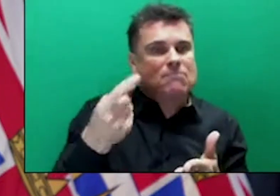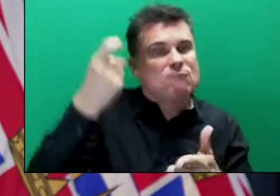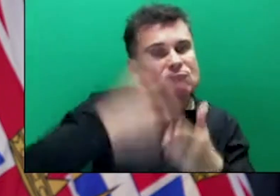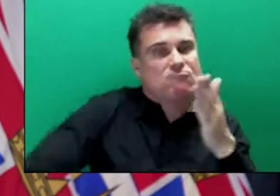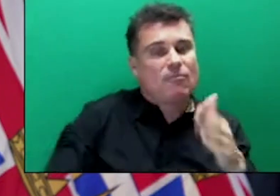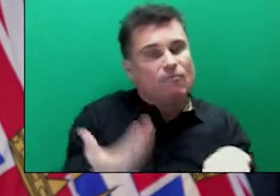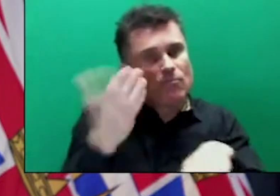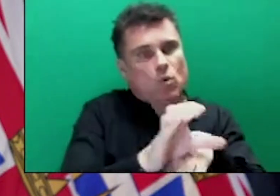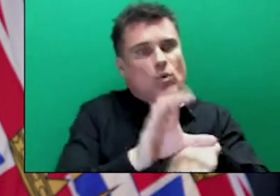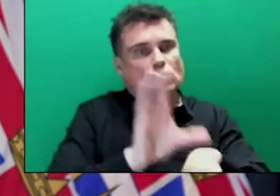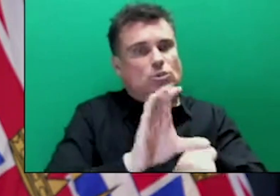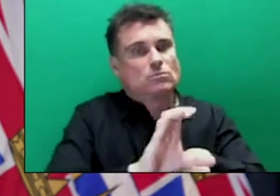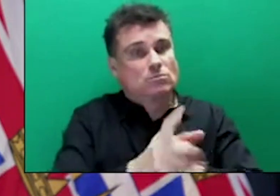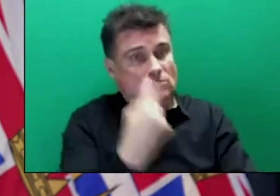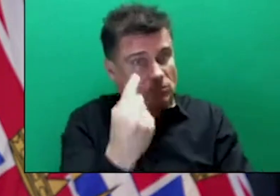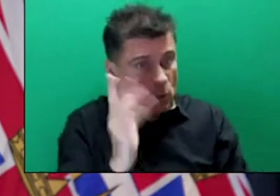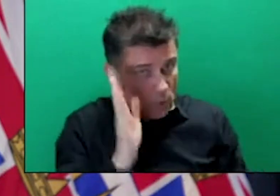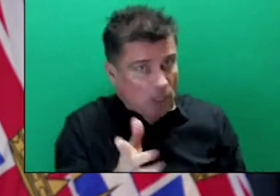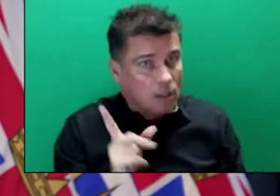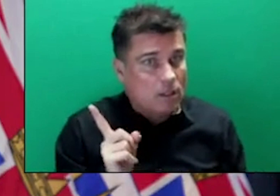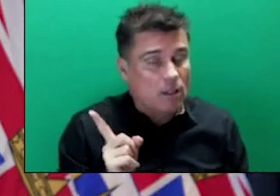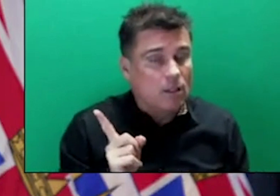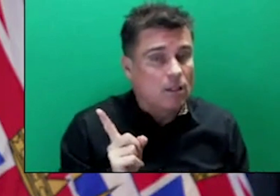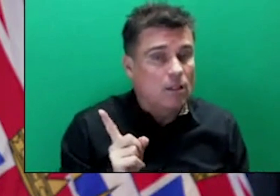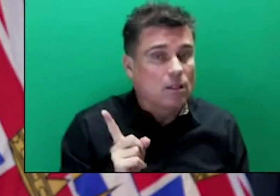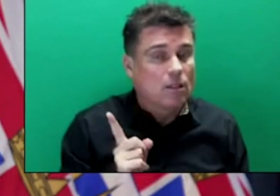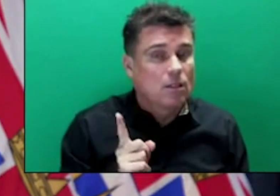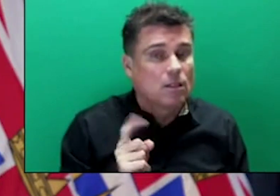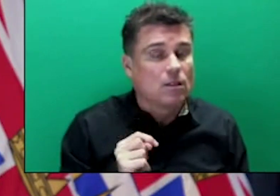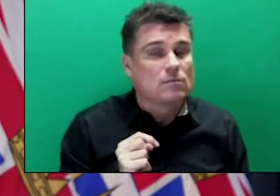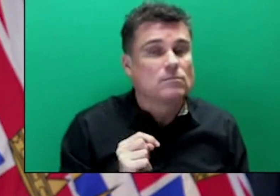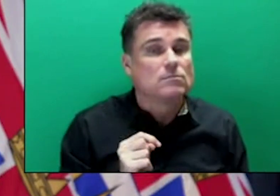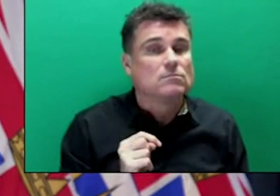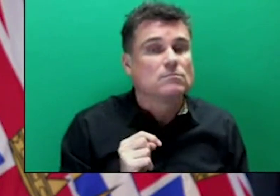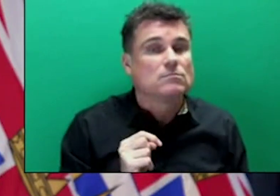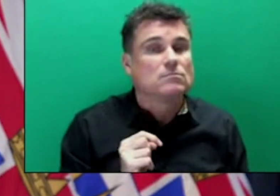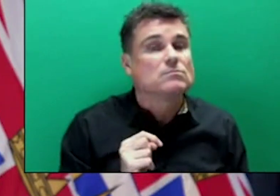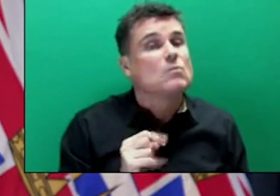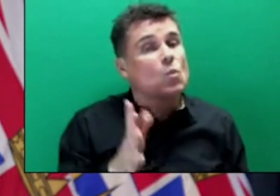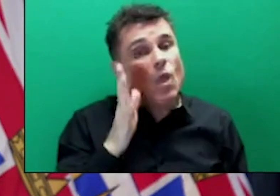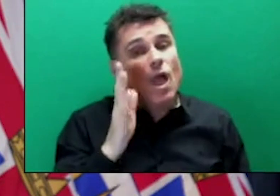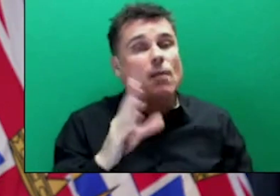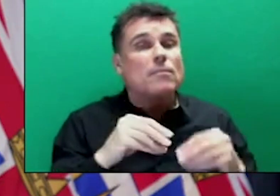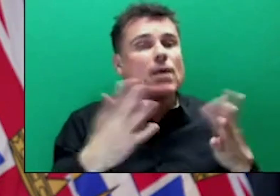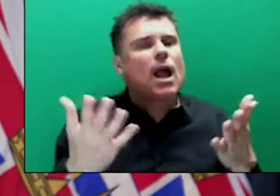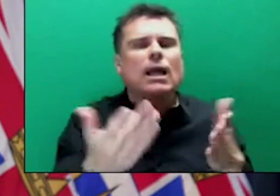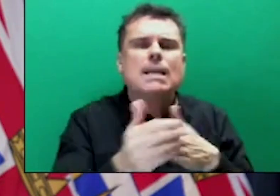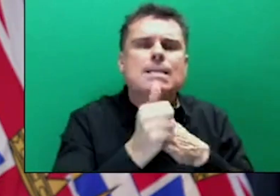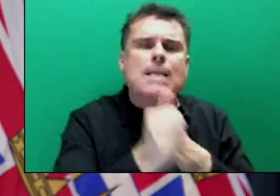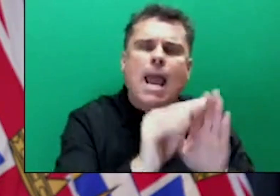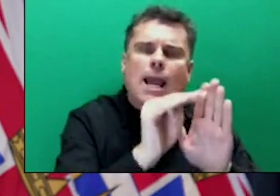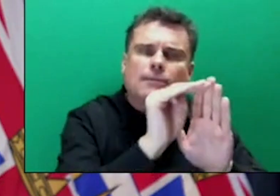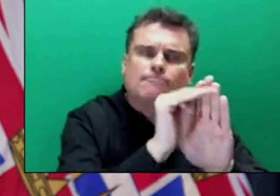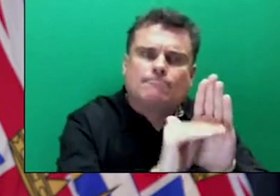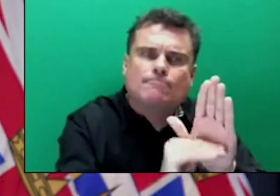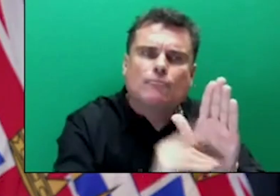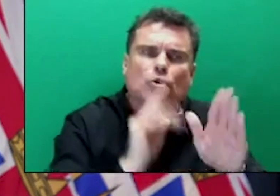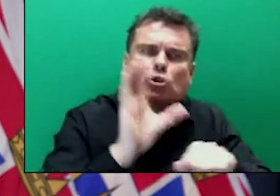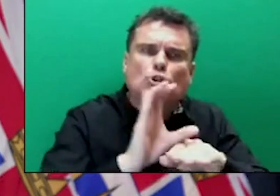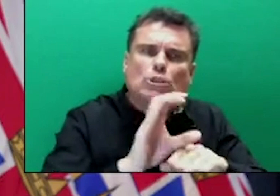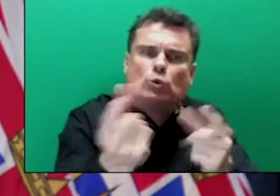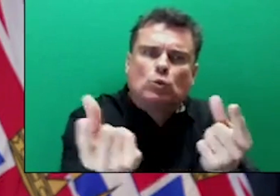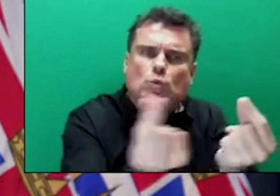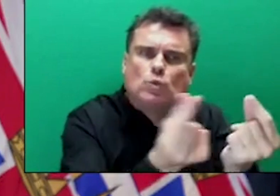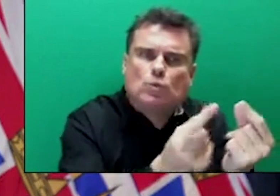guess, about fines for these anti-mask gatherings that are sort of guising as protests but could potentially